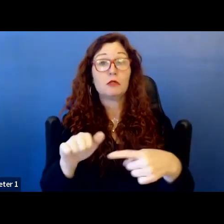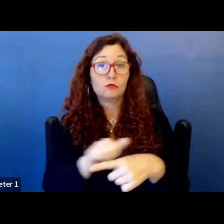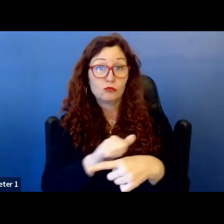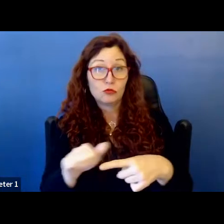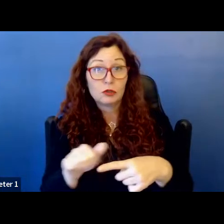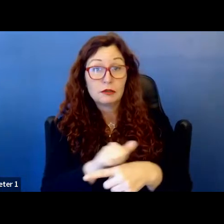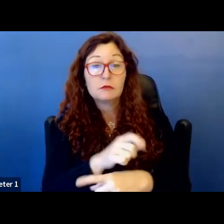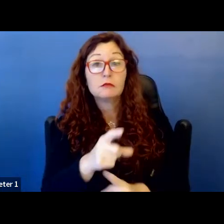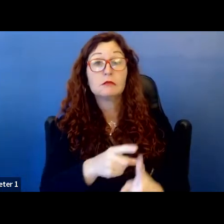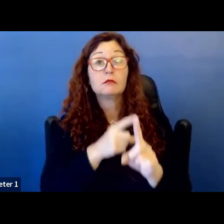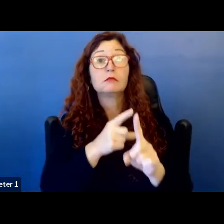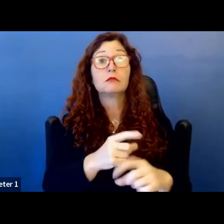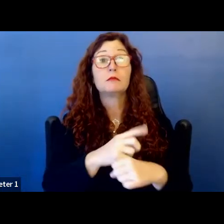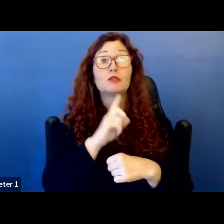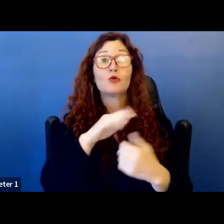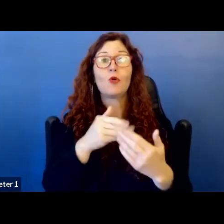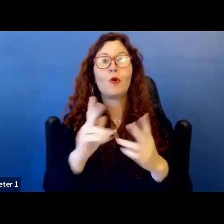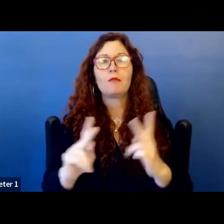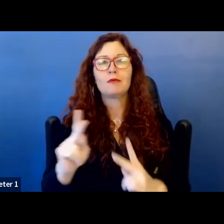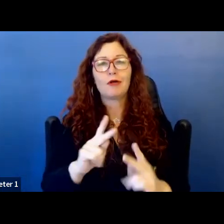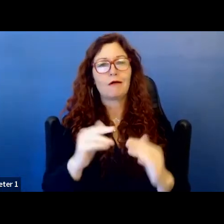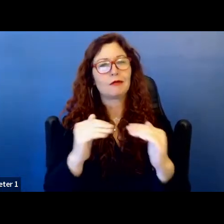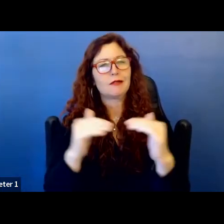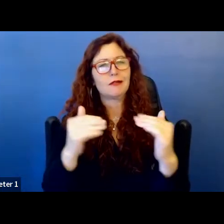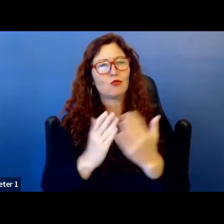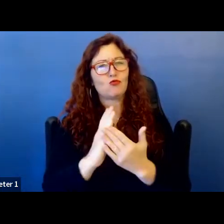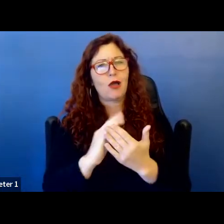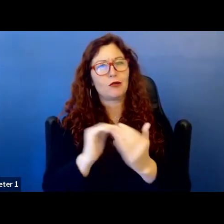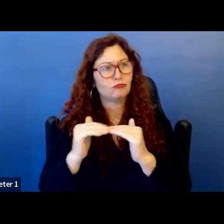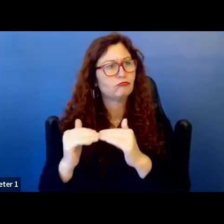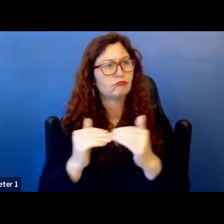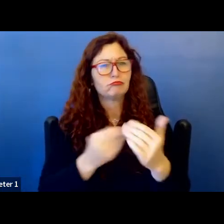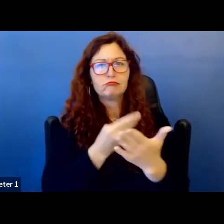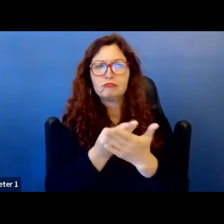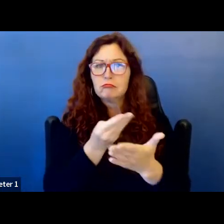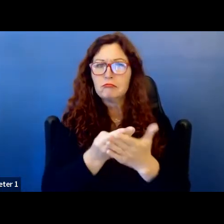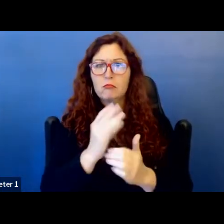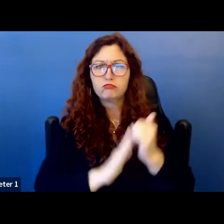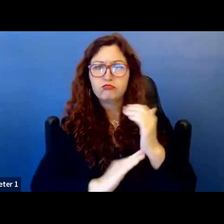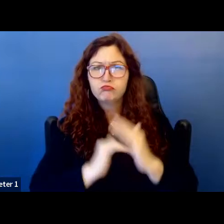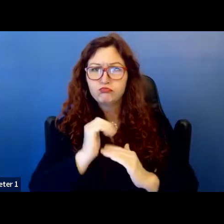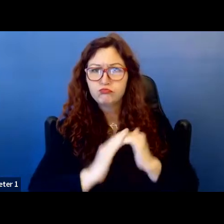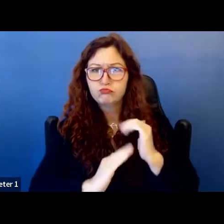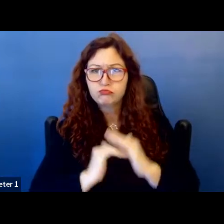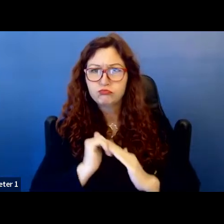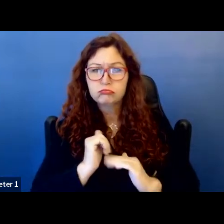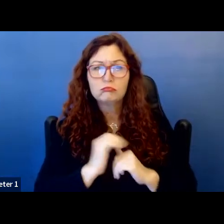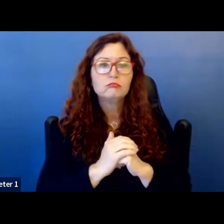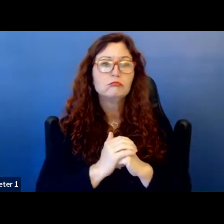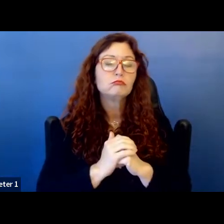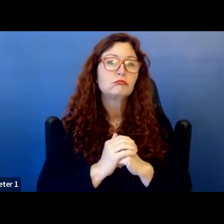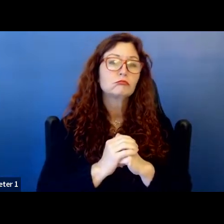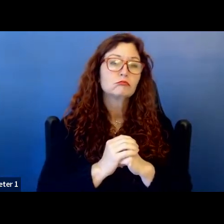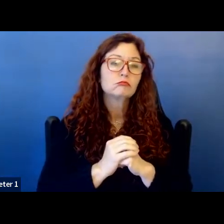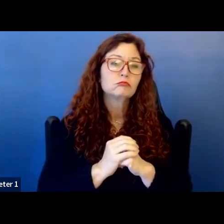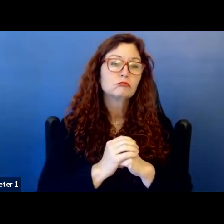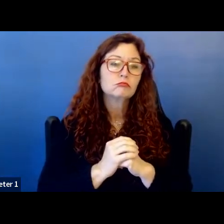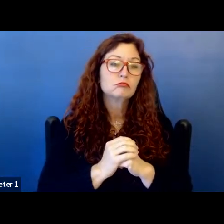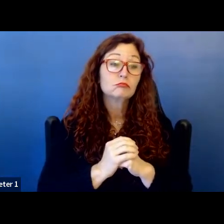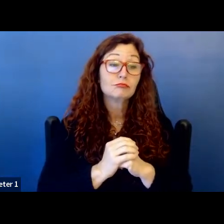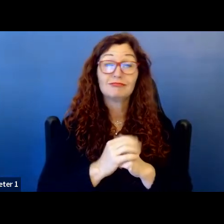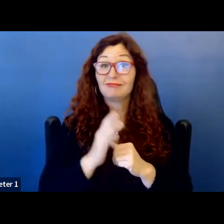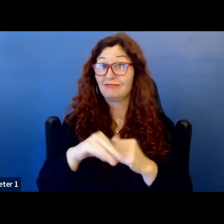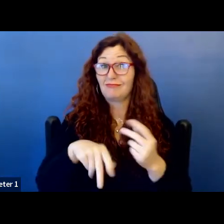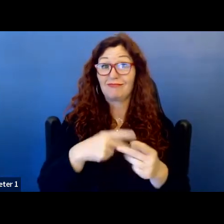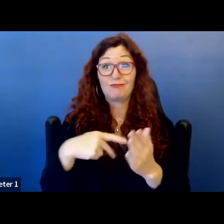through registered apprenticeship in pre-apprenticeship training in one of the 14 construction crafts we know that such opportunity has not always been